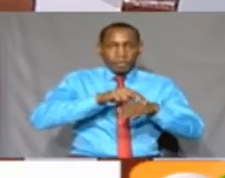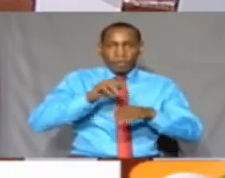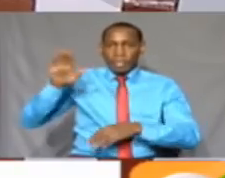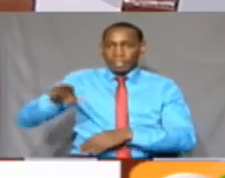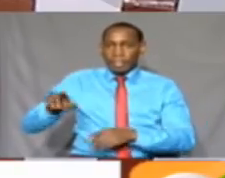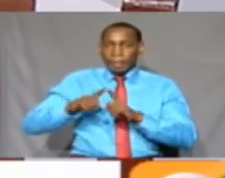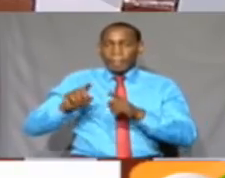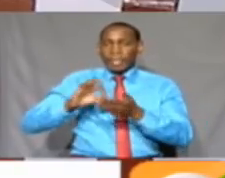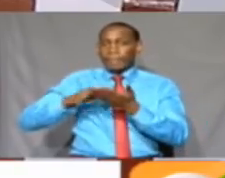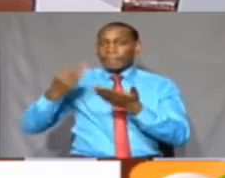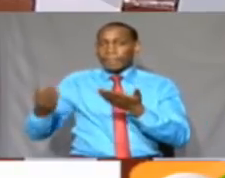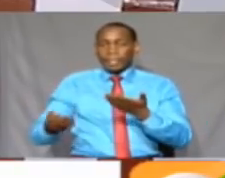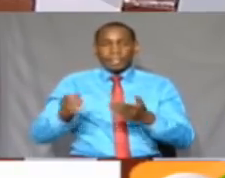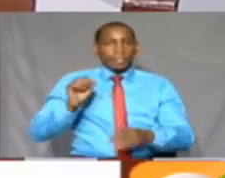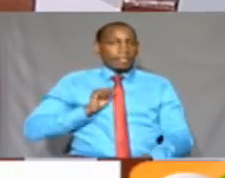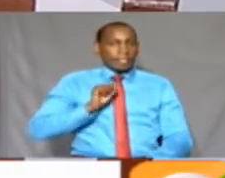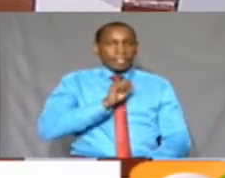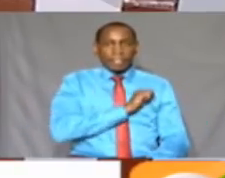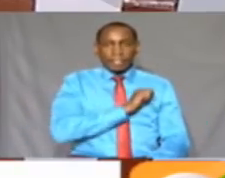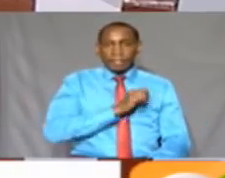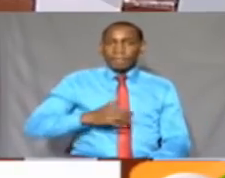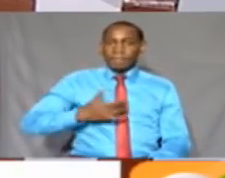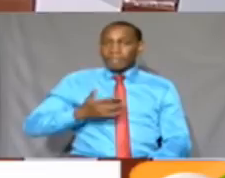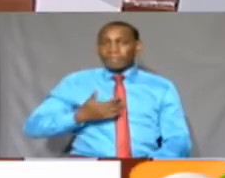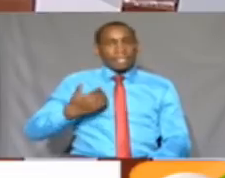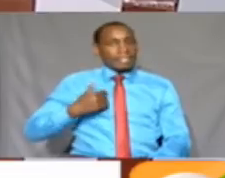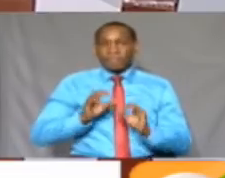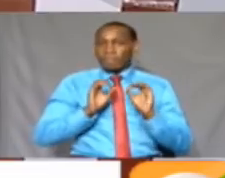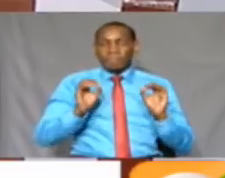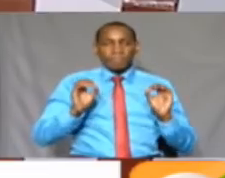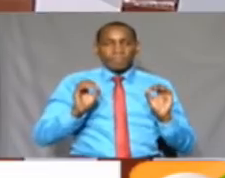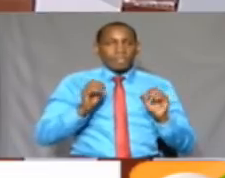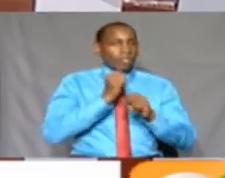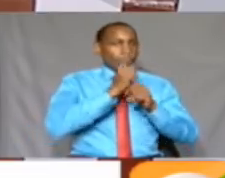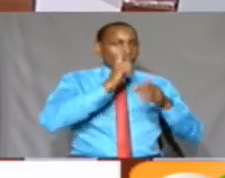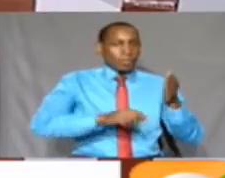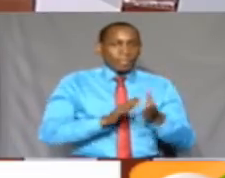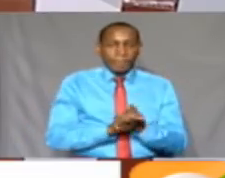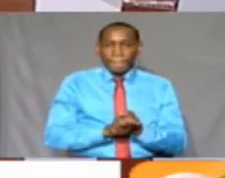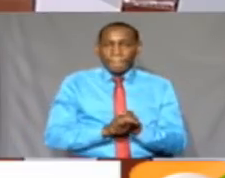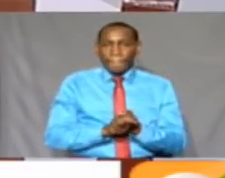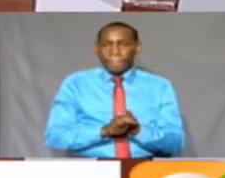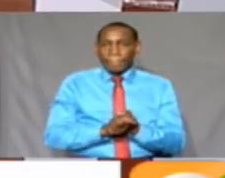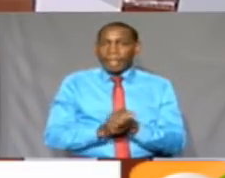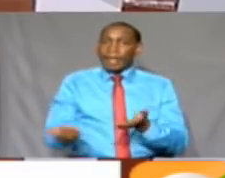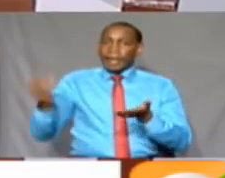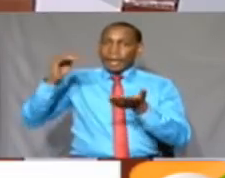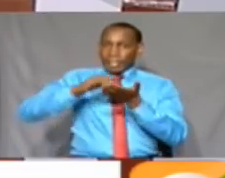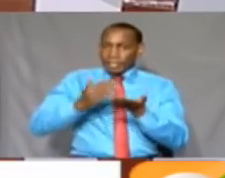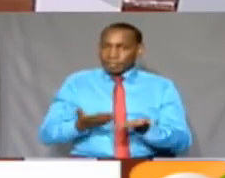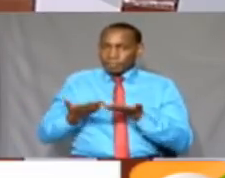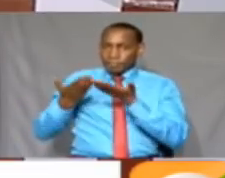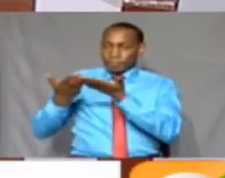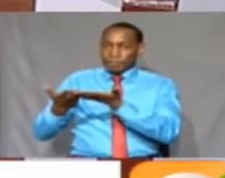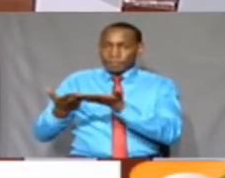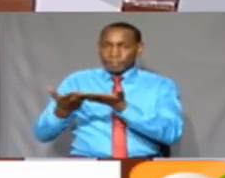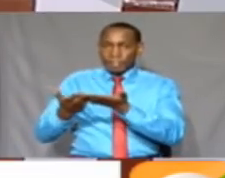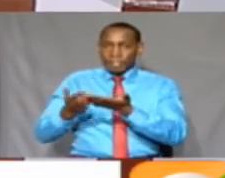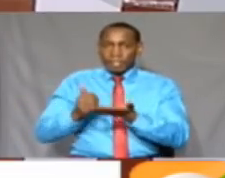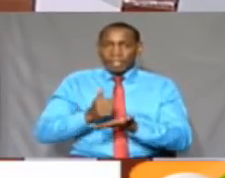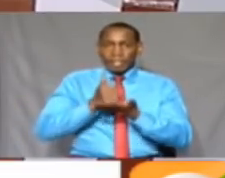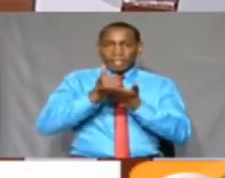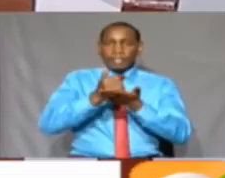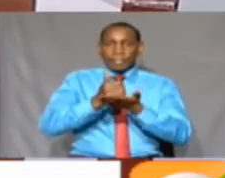and failed in Senate. I don't catch feelings. You never even heard about it. What do? I brought it up again, assisted reproduction technologies